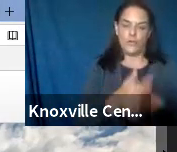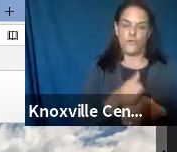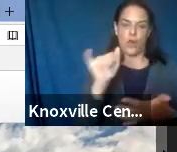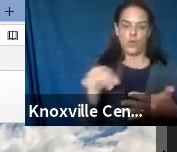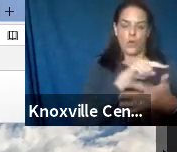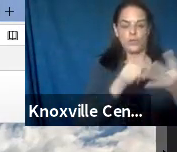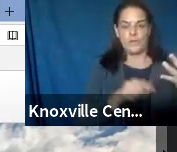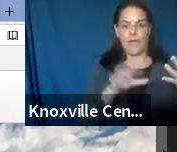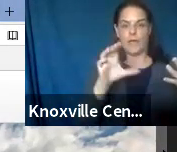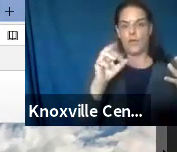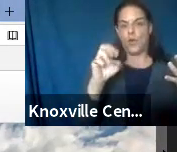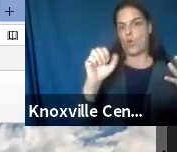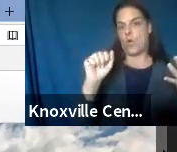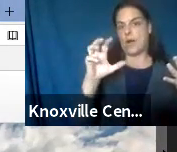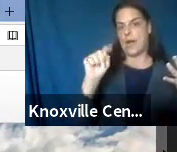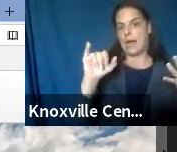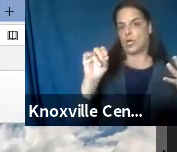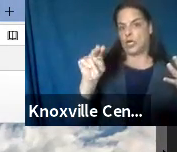actions whenever they are